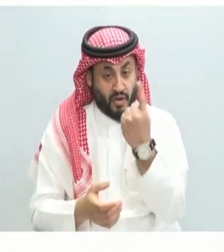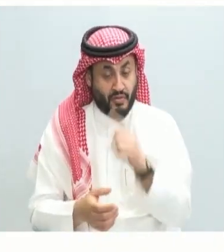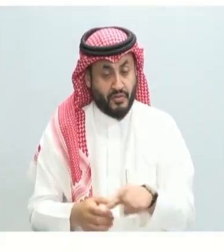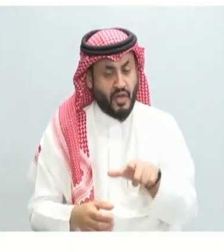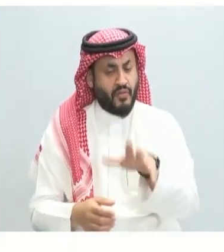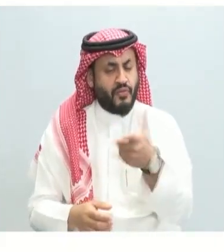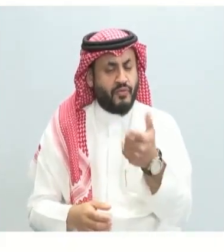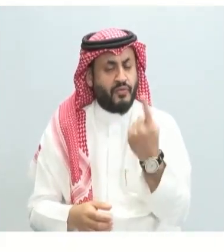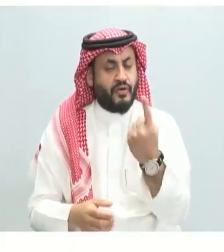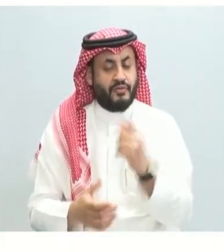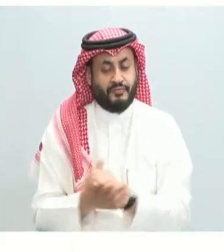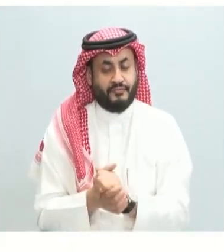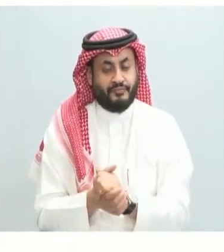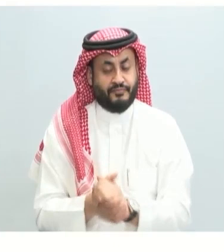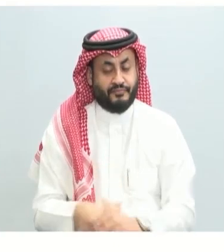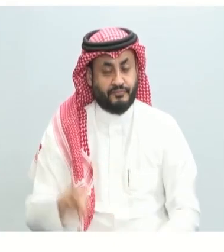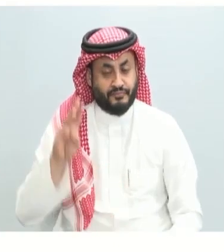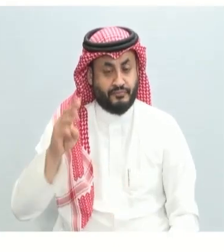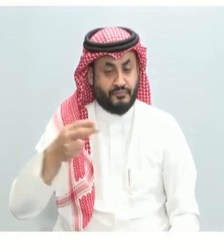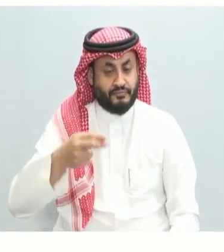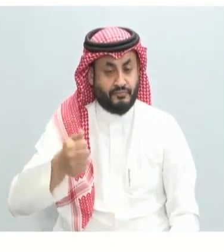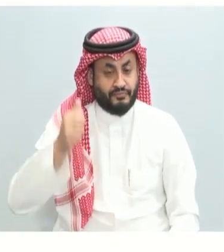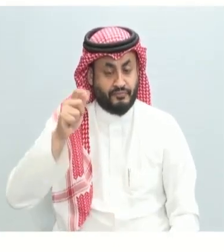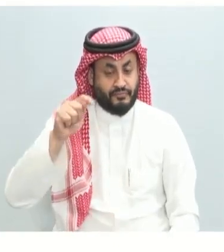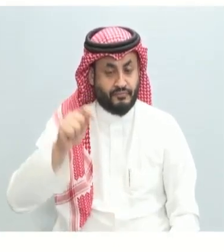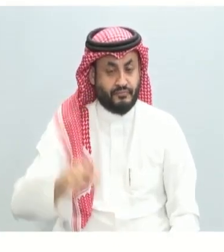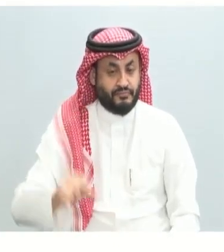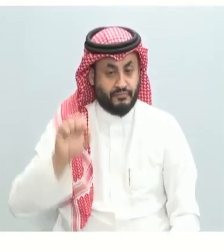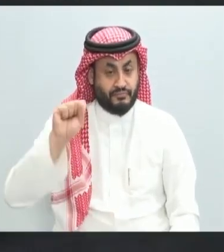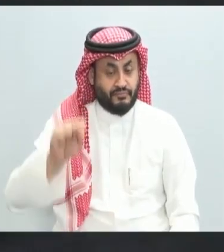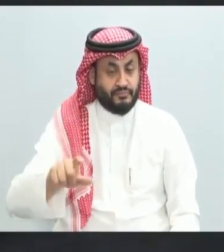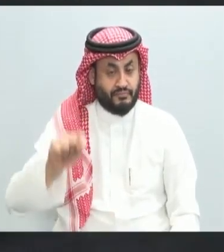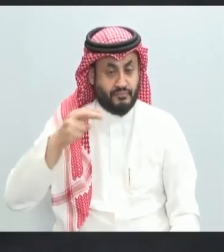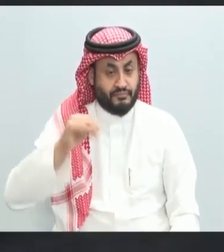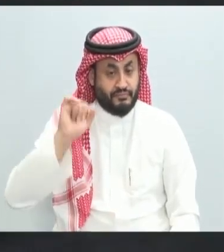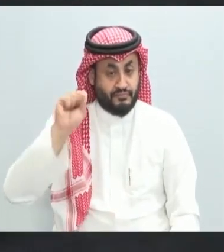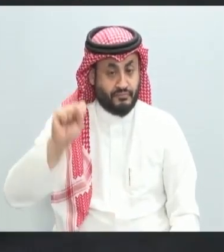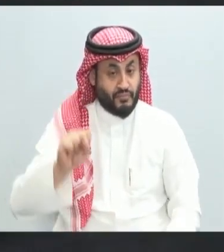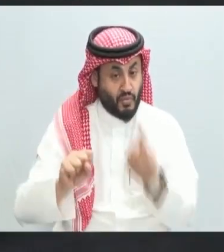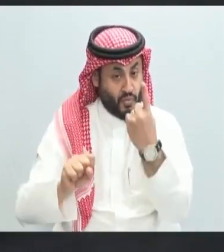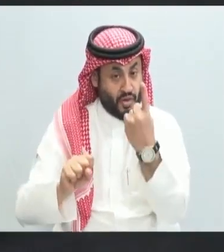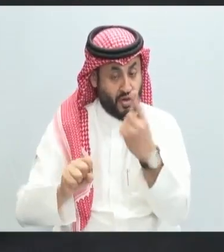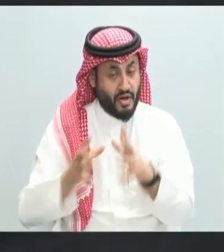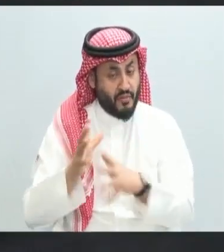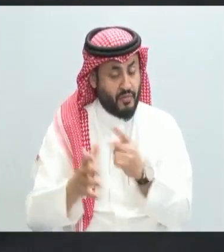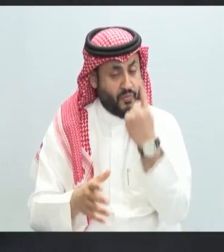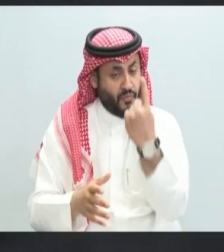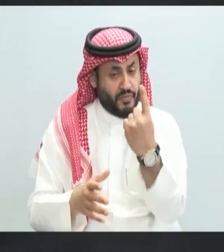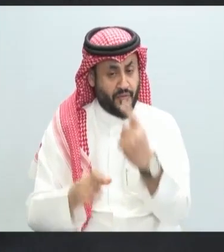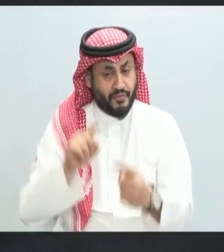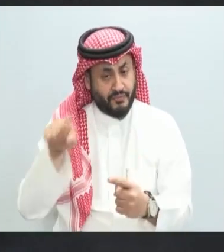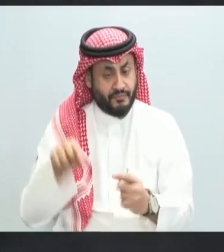this? So we usually use what's this if we are asking about one